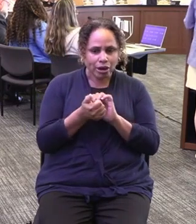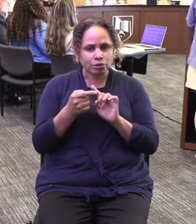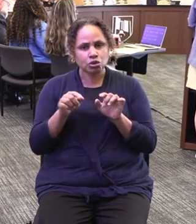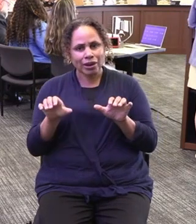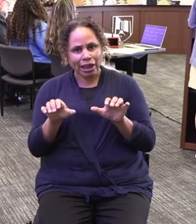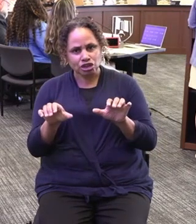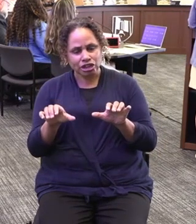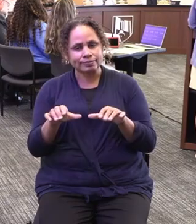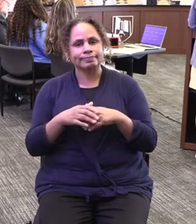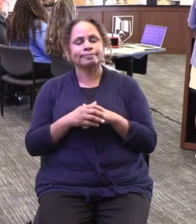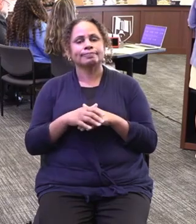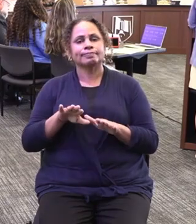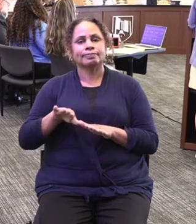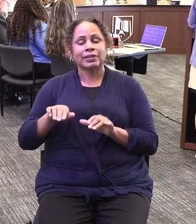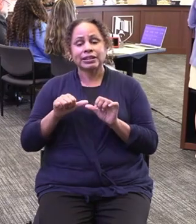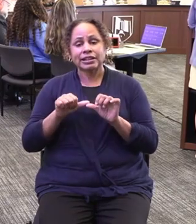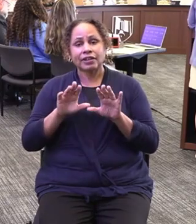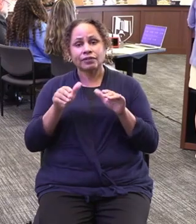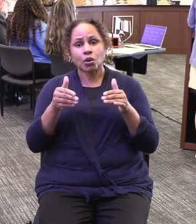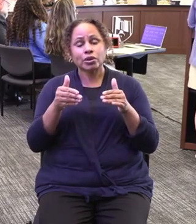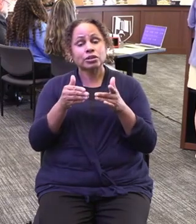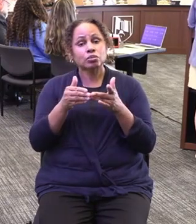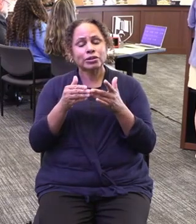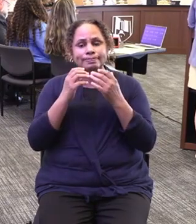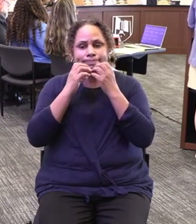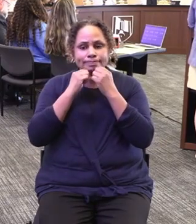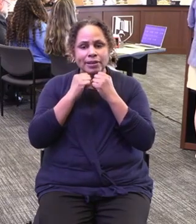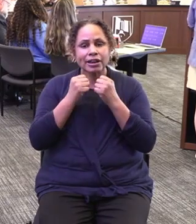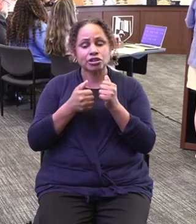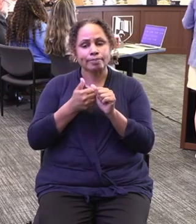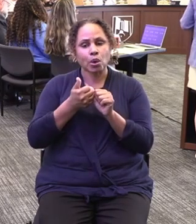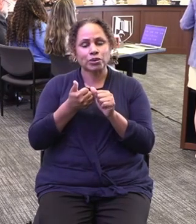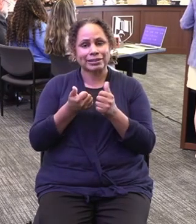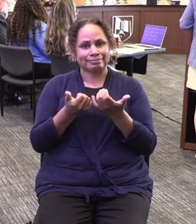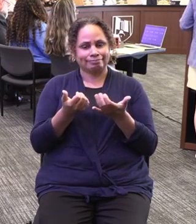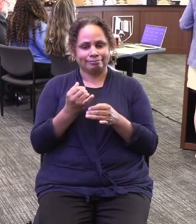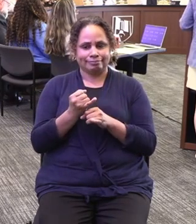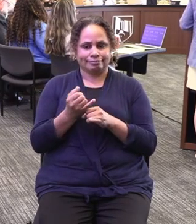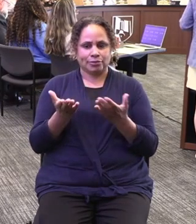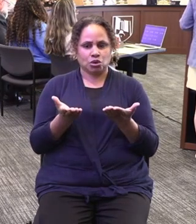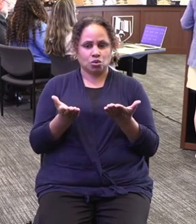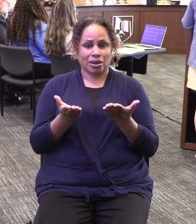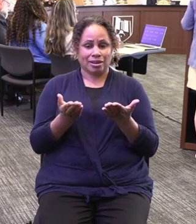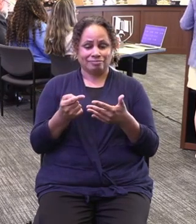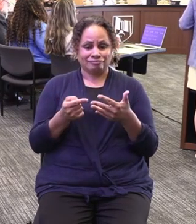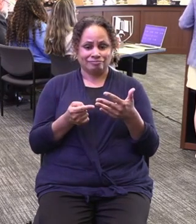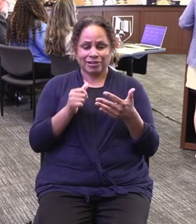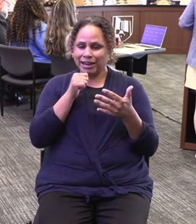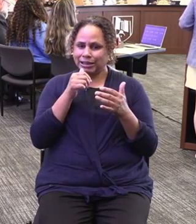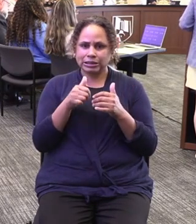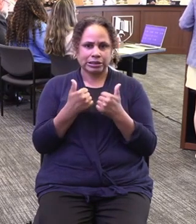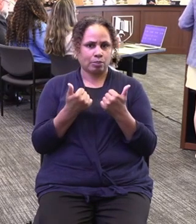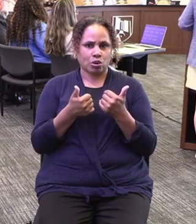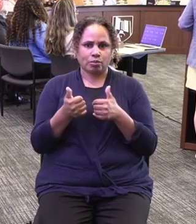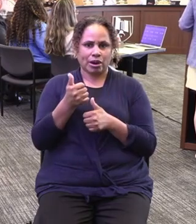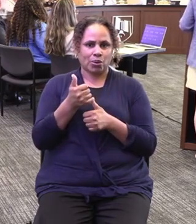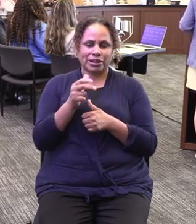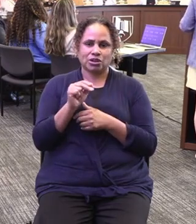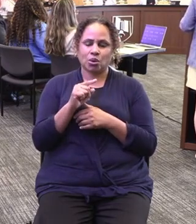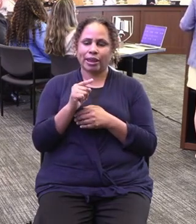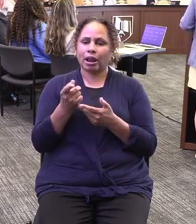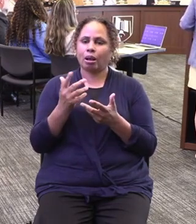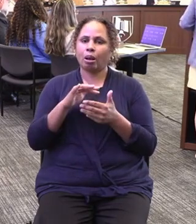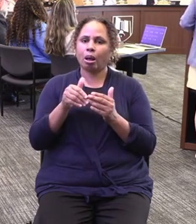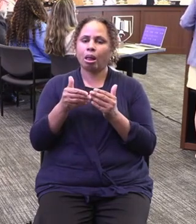That's why we're staying focused on what matters most at the institution here. These are not separate priorities. They all move together. If